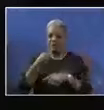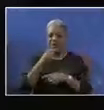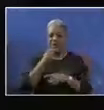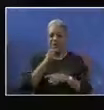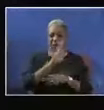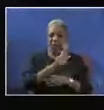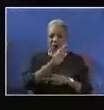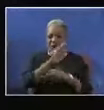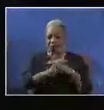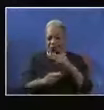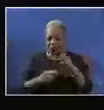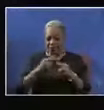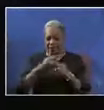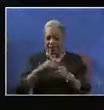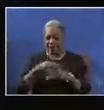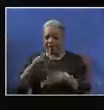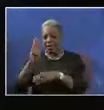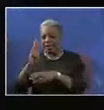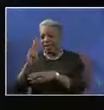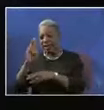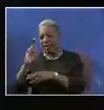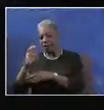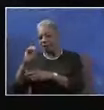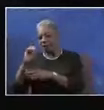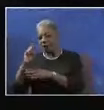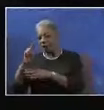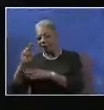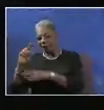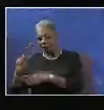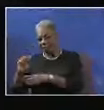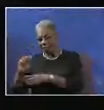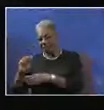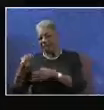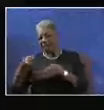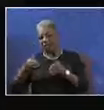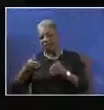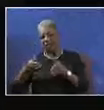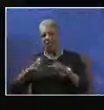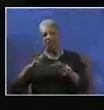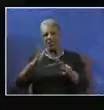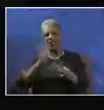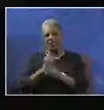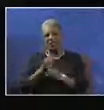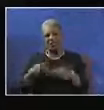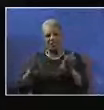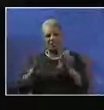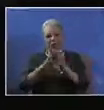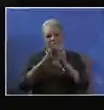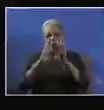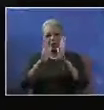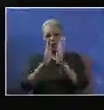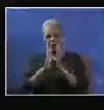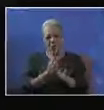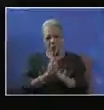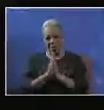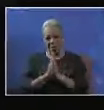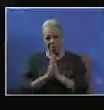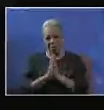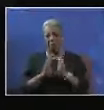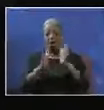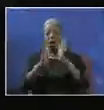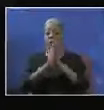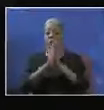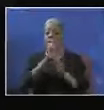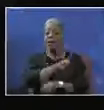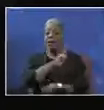international event. Amen? Amen. Let's receive the benediction. May the Lord bless you and keep you. And may the Lord cause